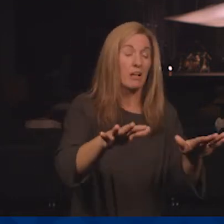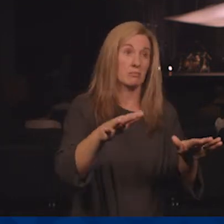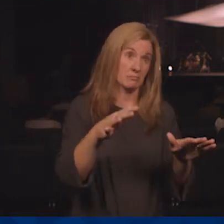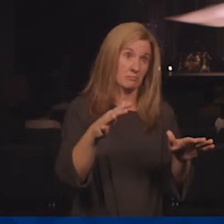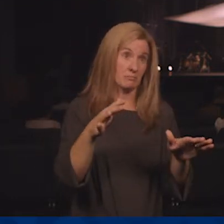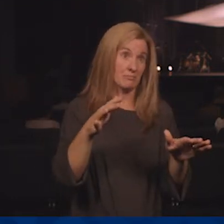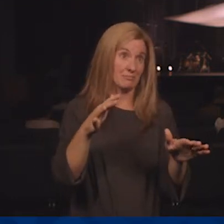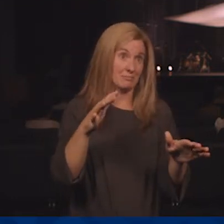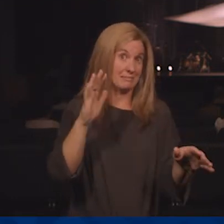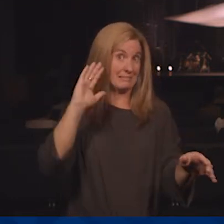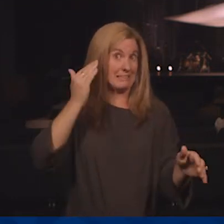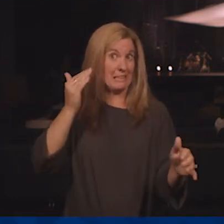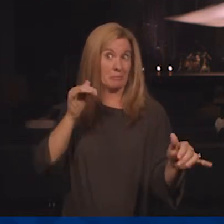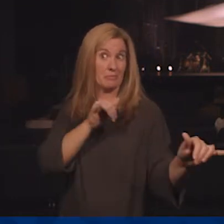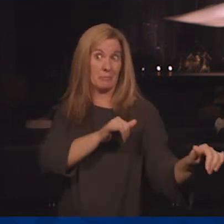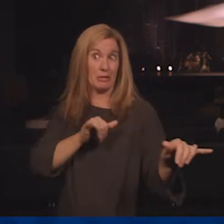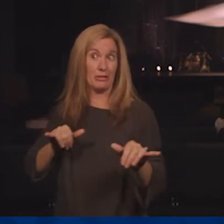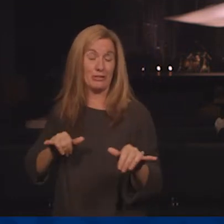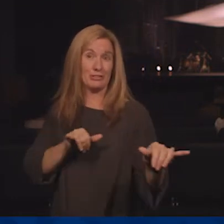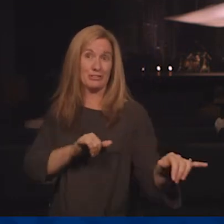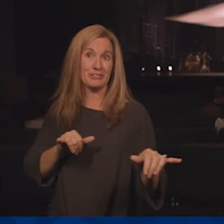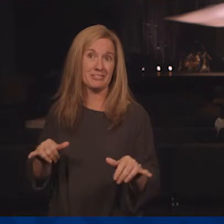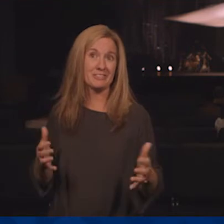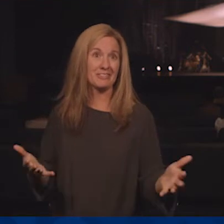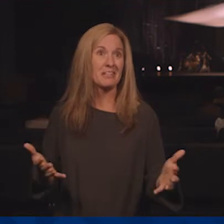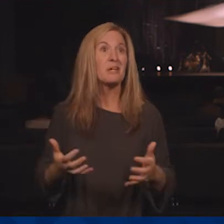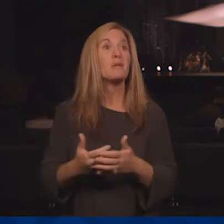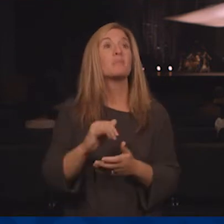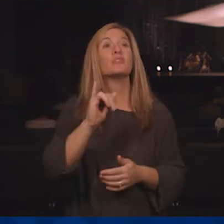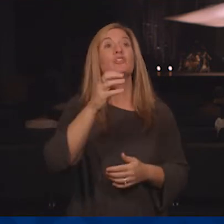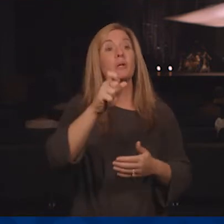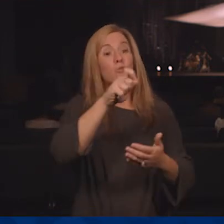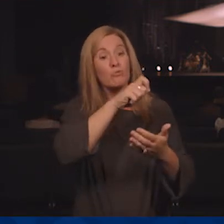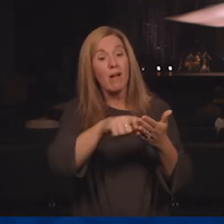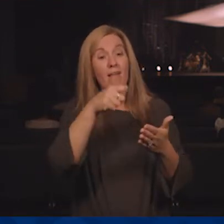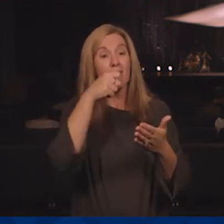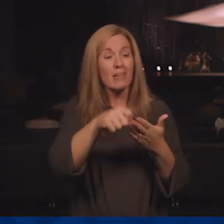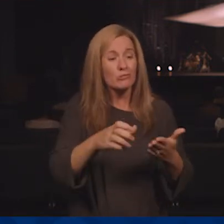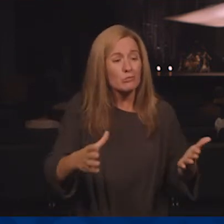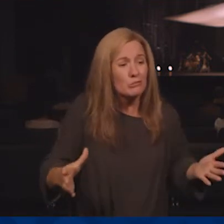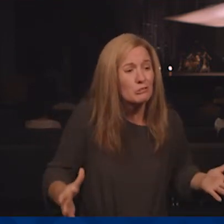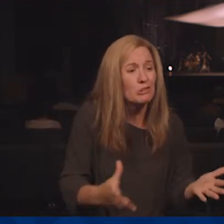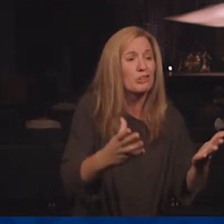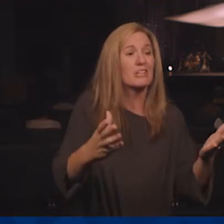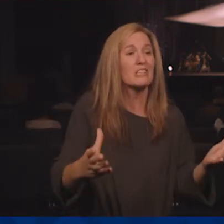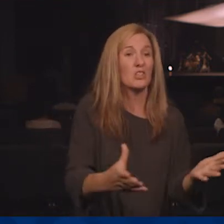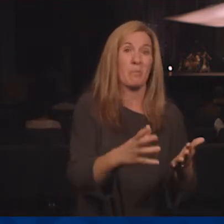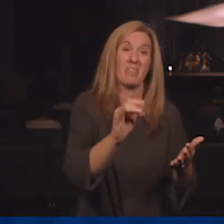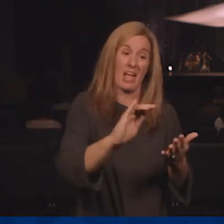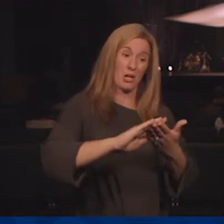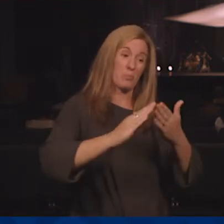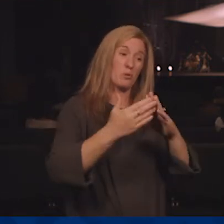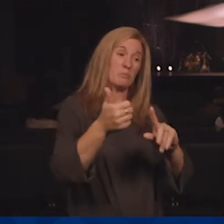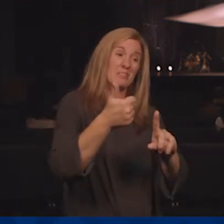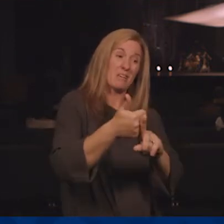letter as a way of encouraging a community that was spiritually languishing to